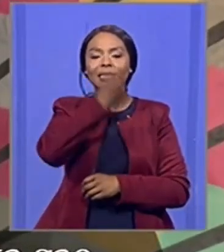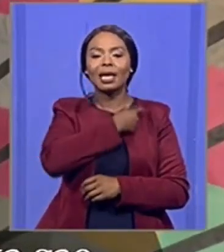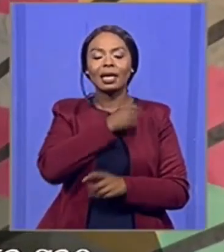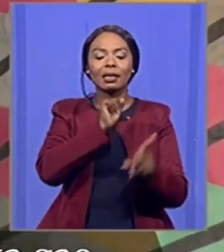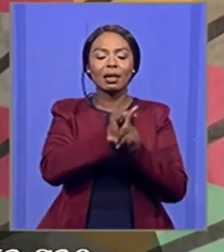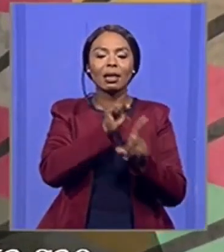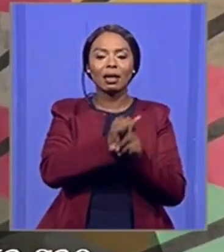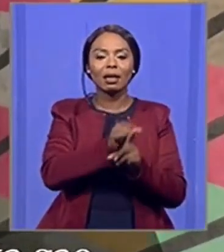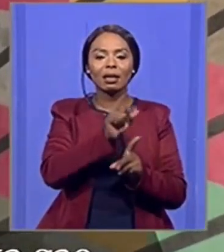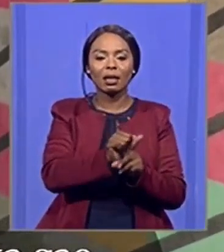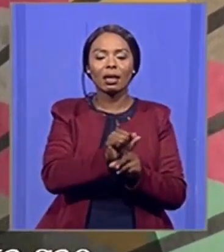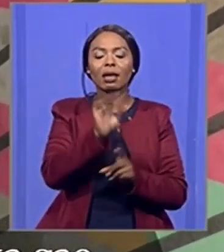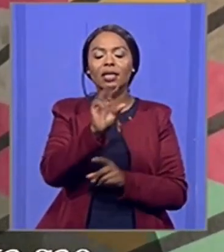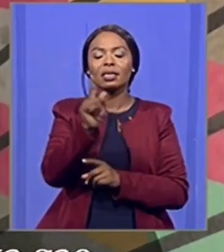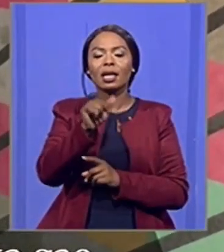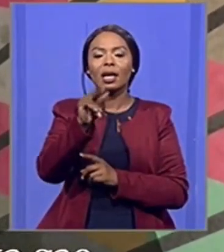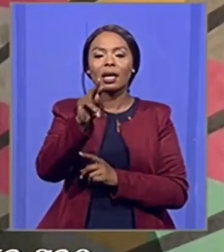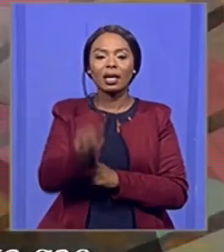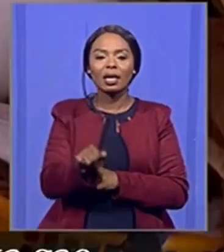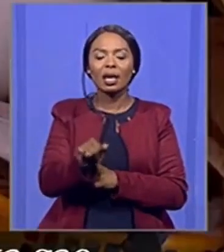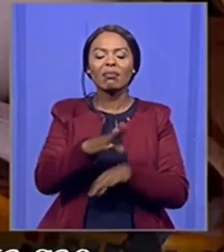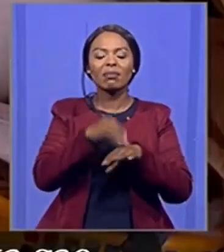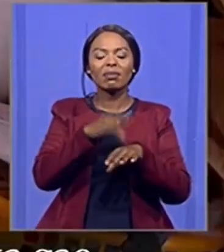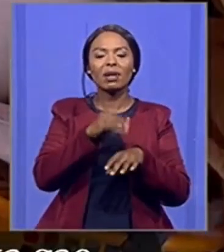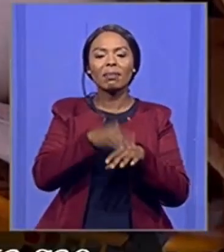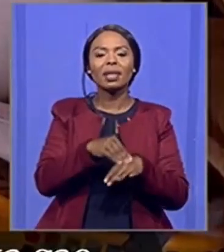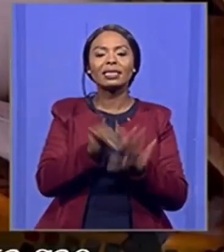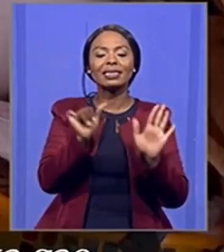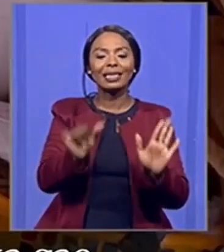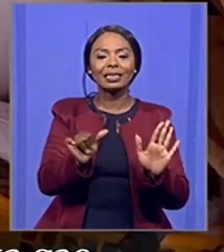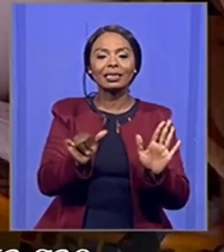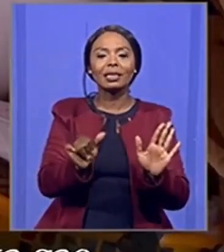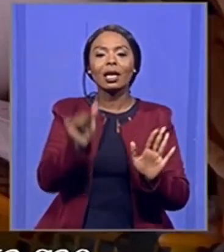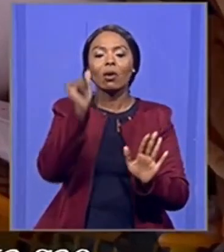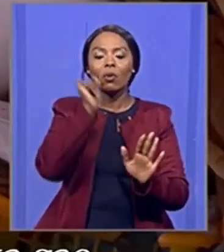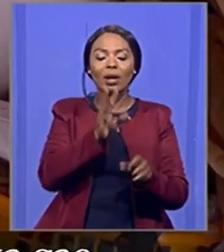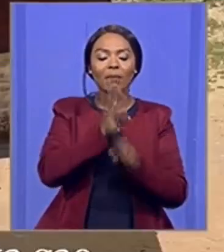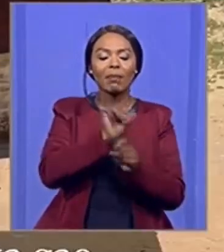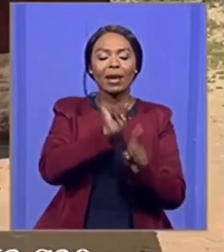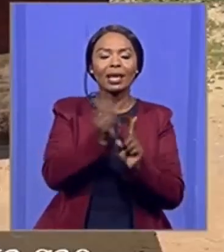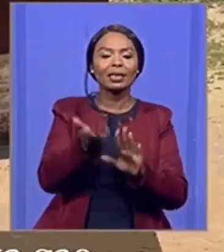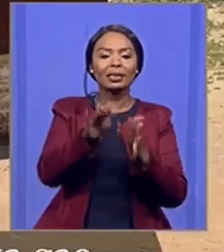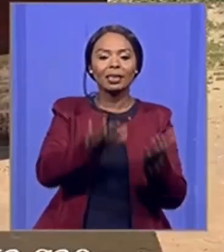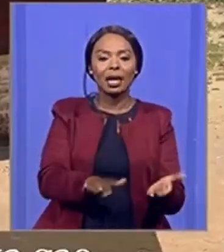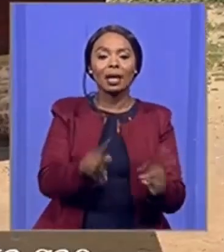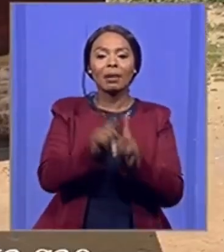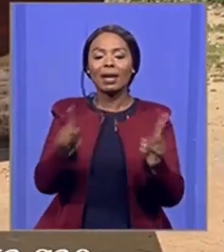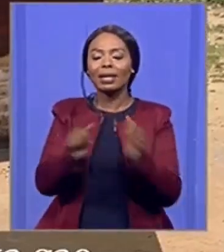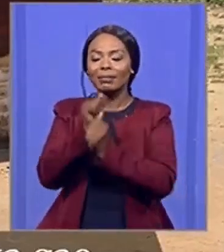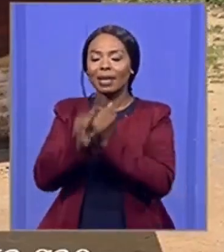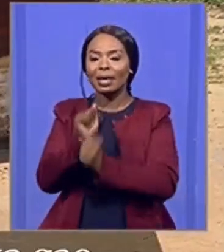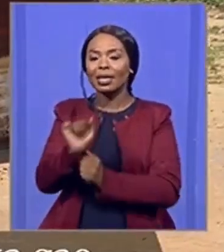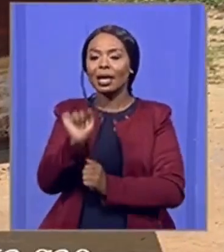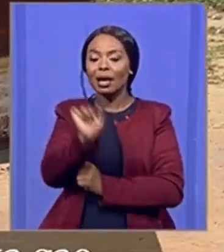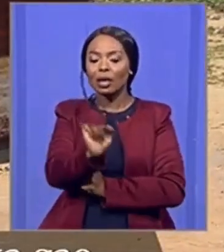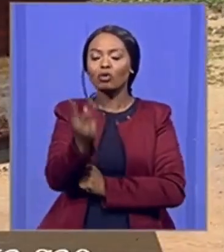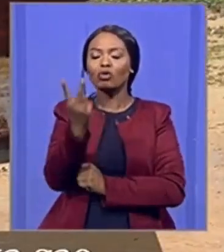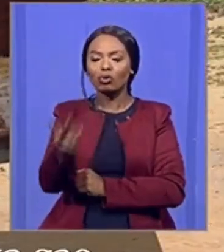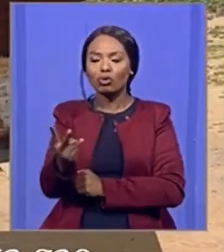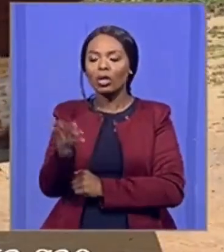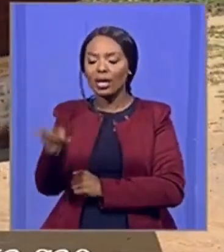Leitšibollo Zakaria Motloutse o be a ena le mengwaga e 16 fela ge a tla fetoga motswadi go barwarre ba gagwe ba babedi.